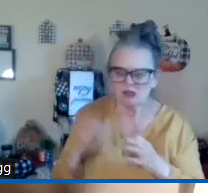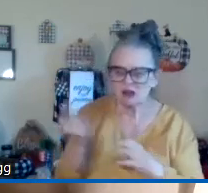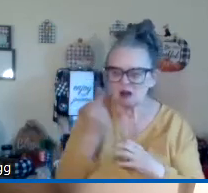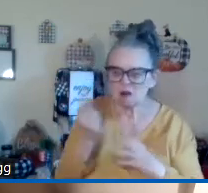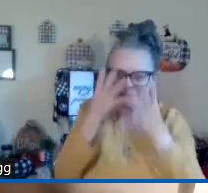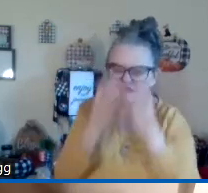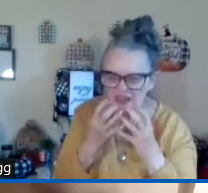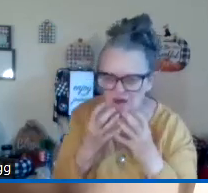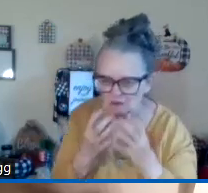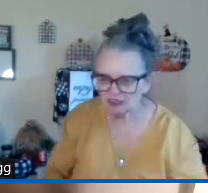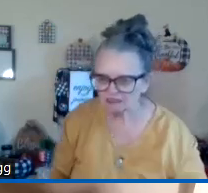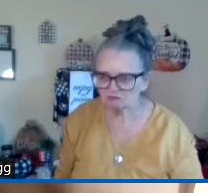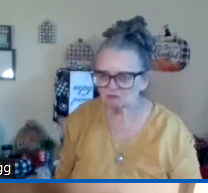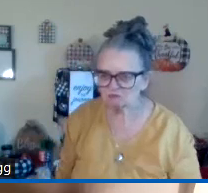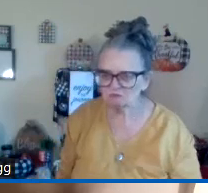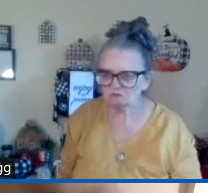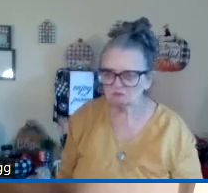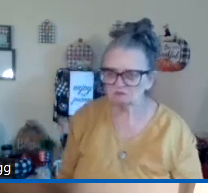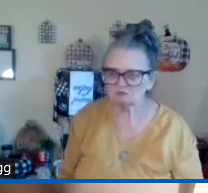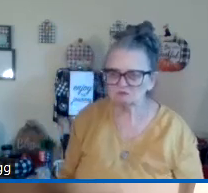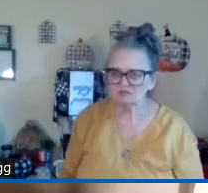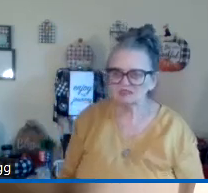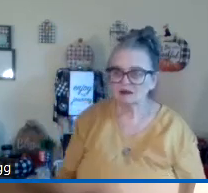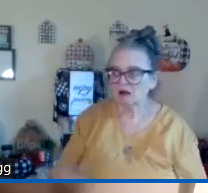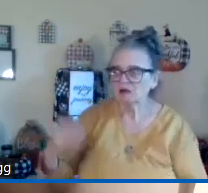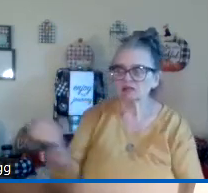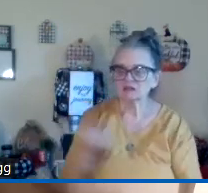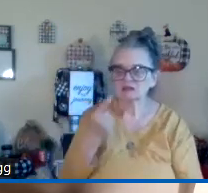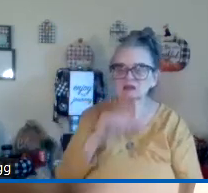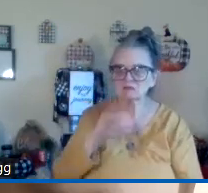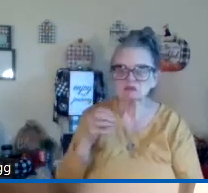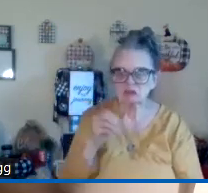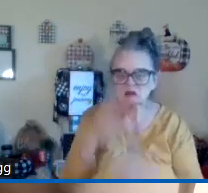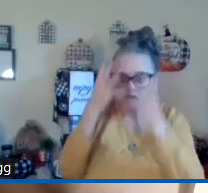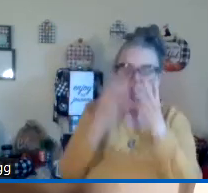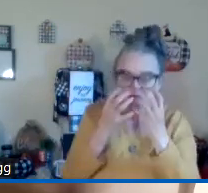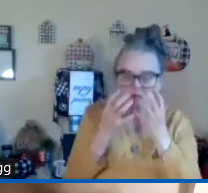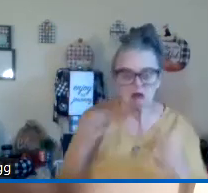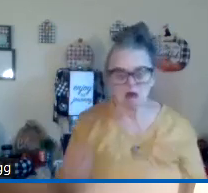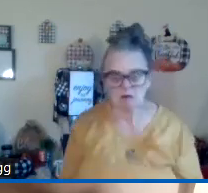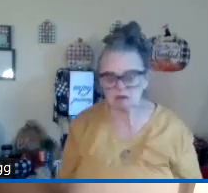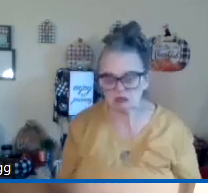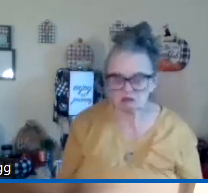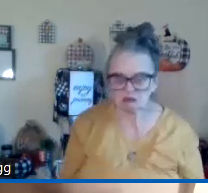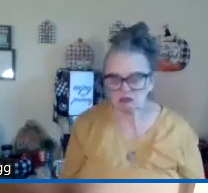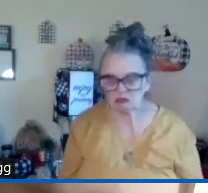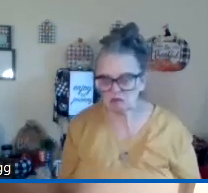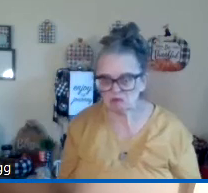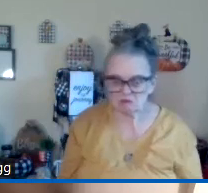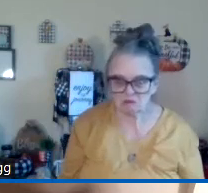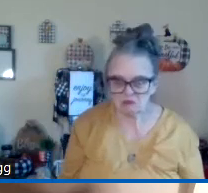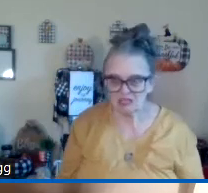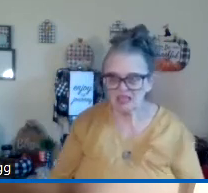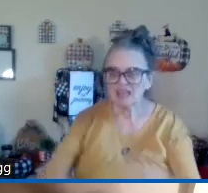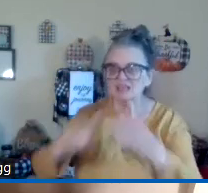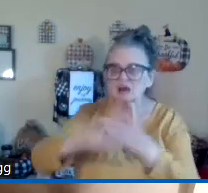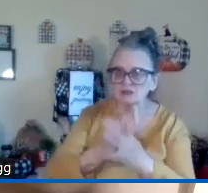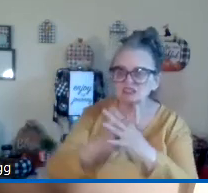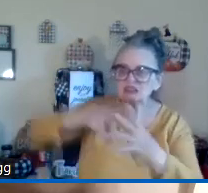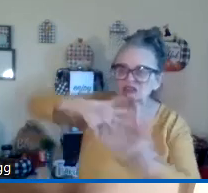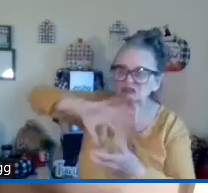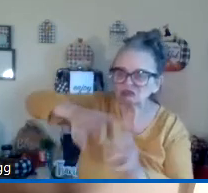victories, and just continue. Not going to be poor in the end. We will